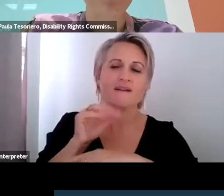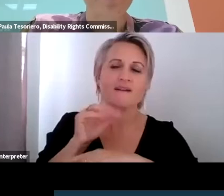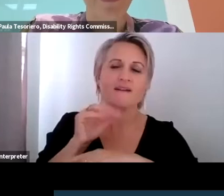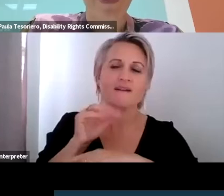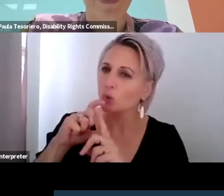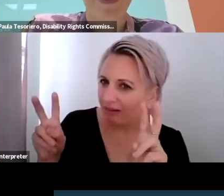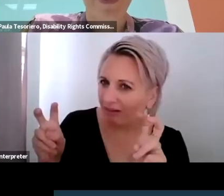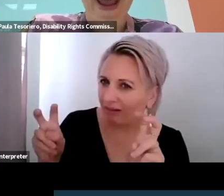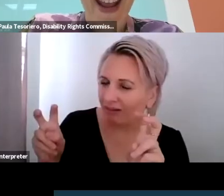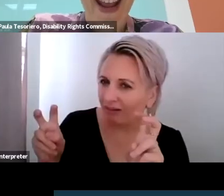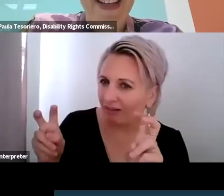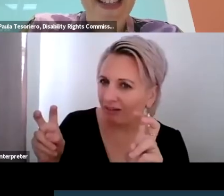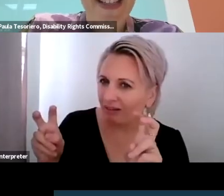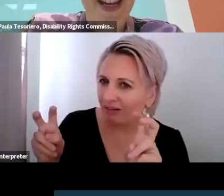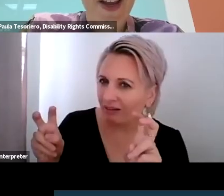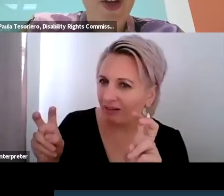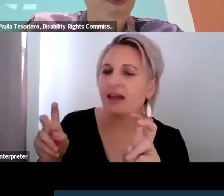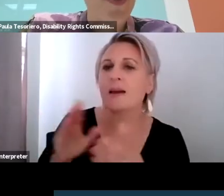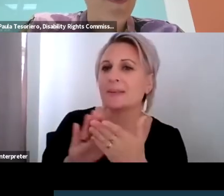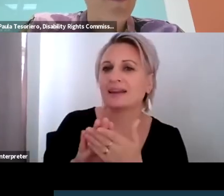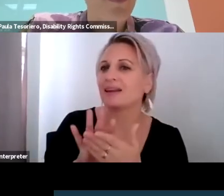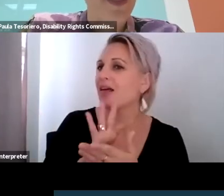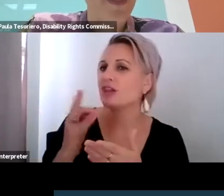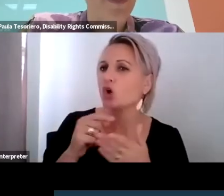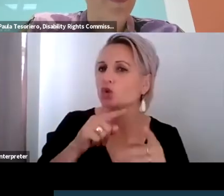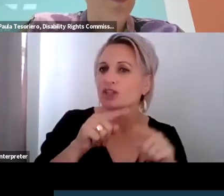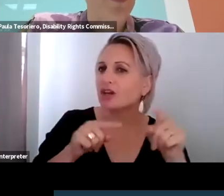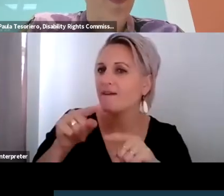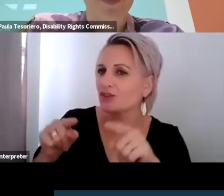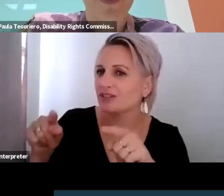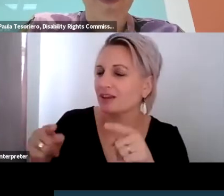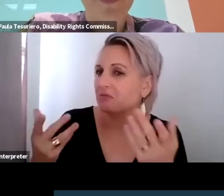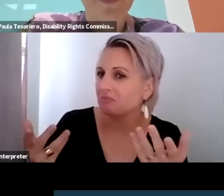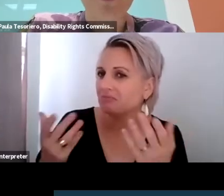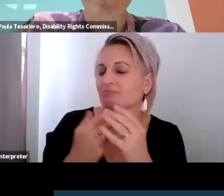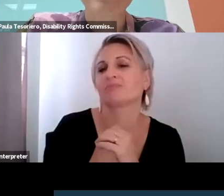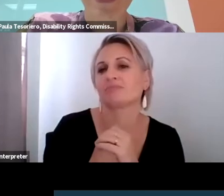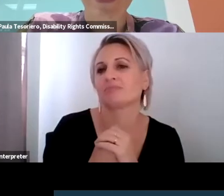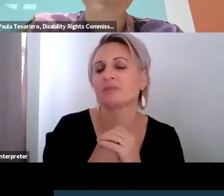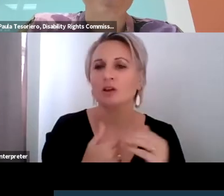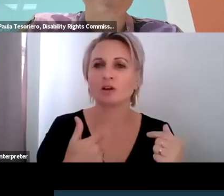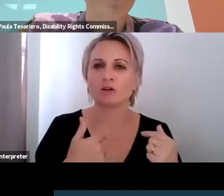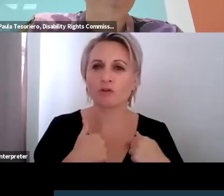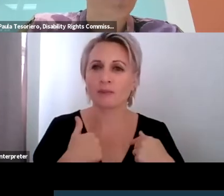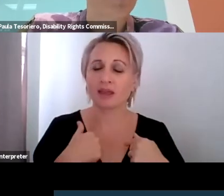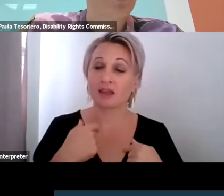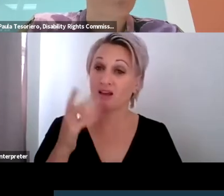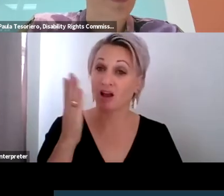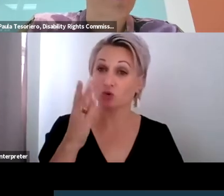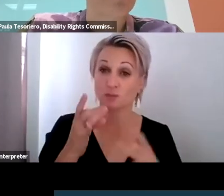diversity. And, you know, for me, one of the things I sort of talked about at the start of this